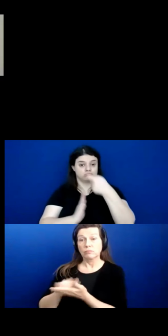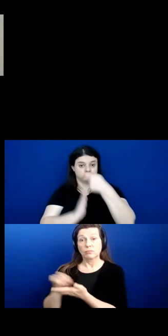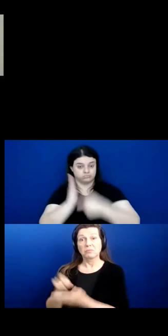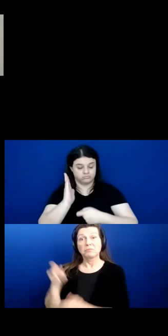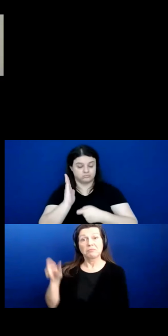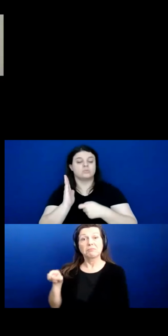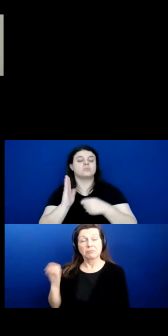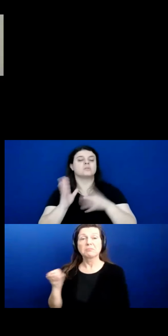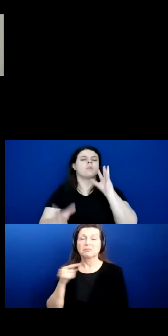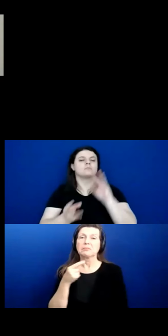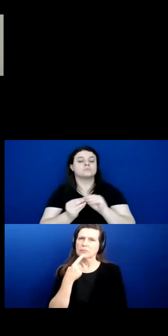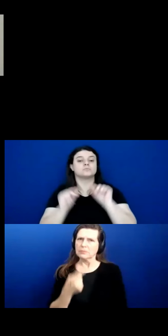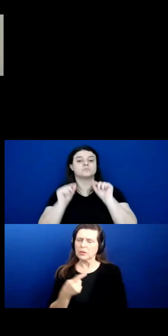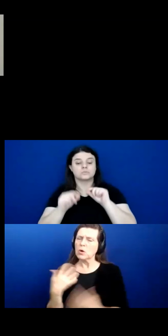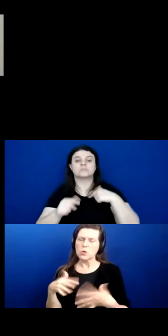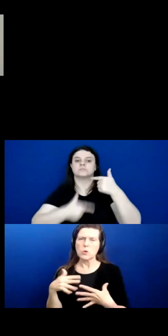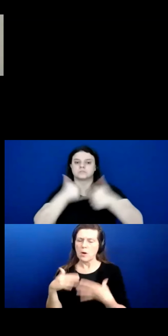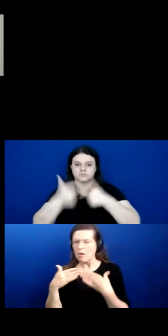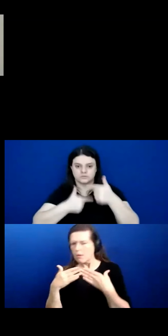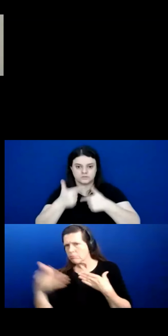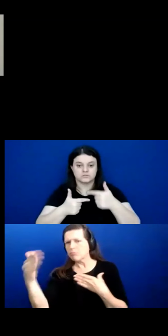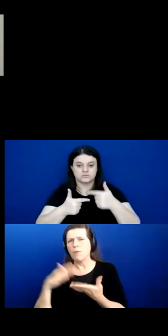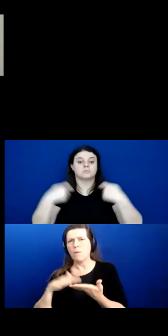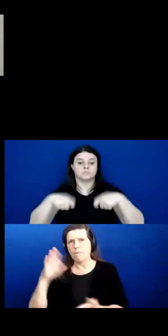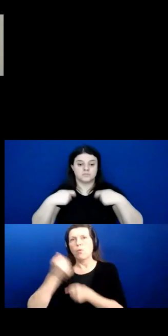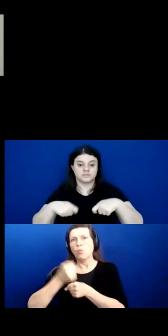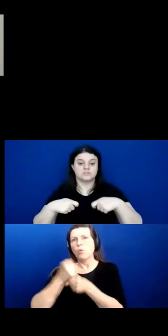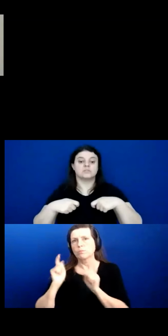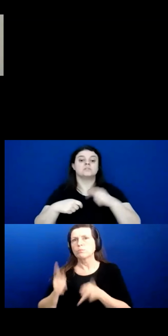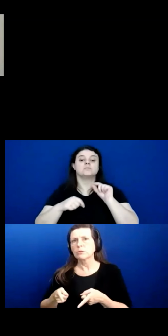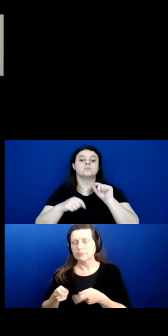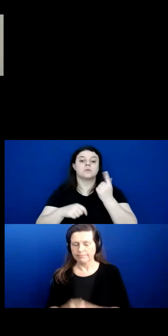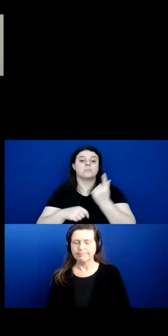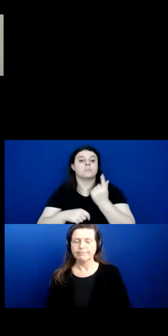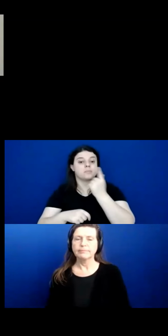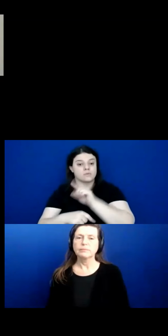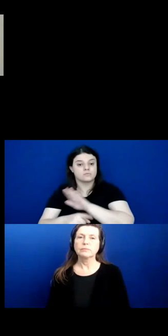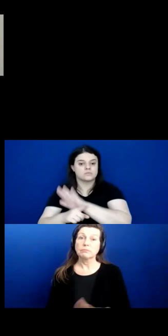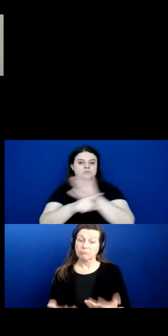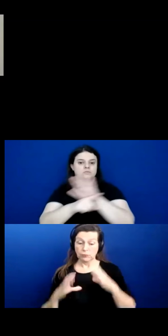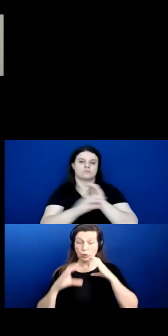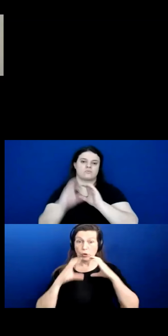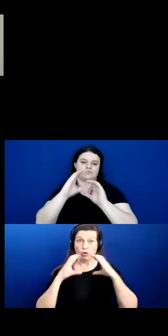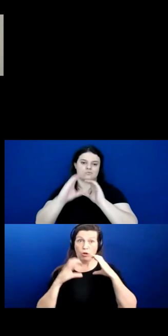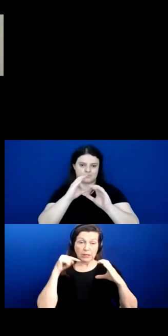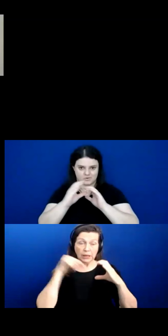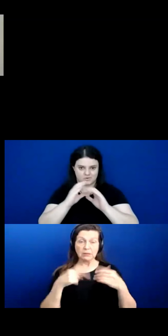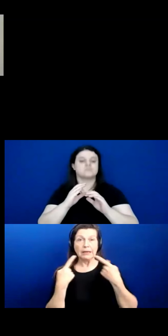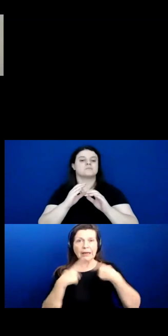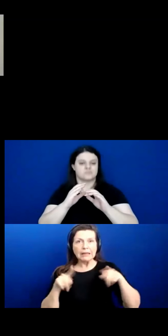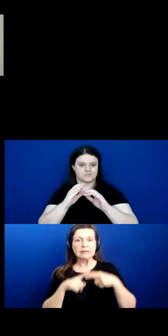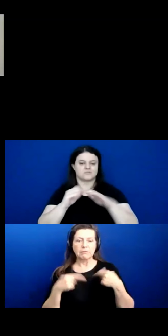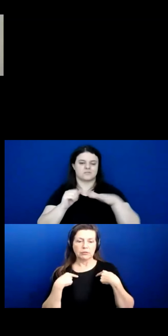concluded that a lot of work still needs to be done to build sufficient evidence base for communication interventions in this